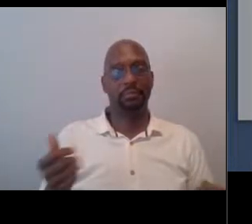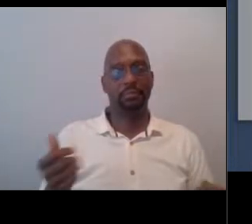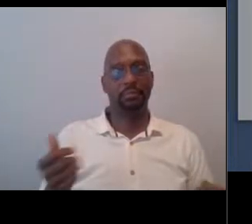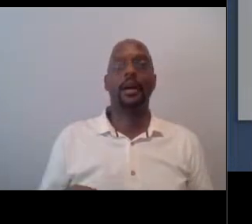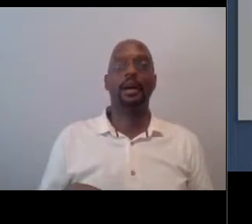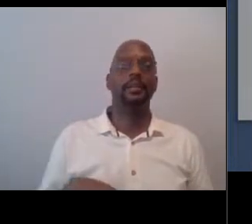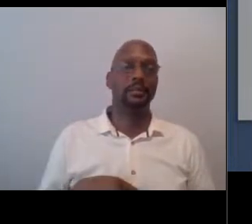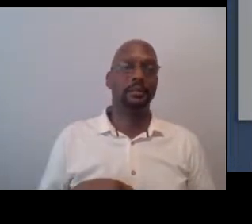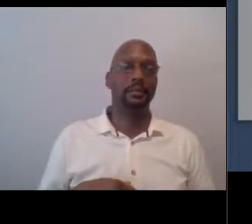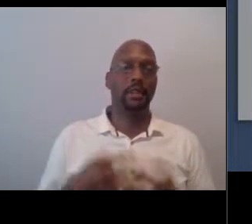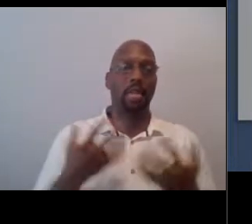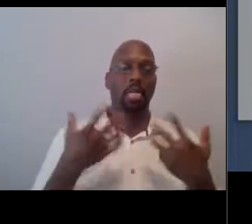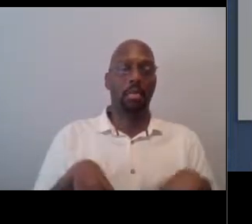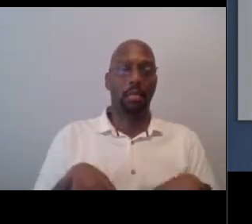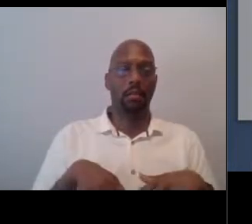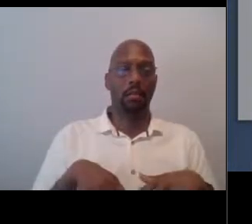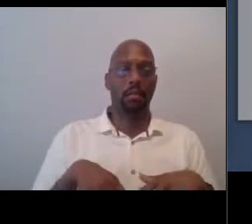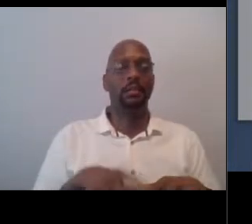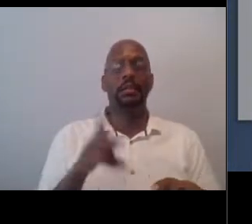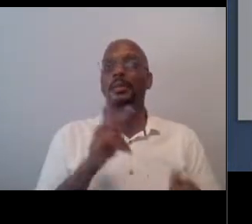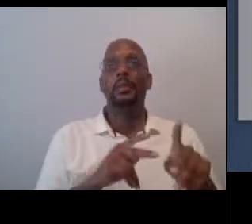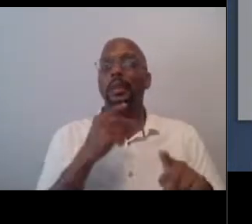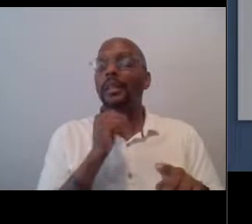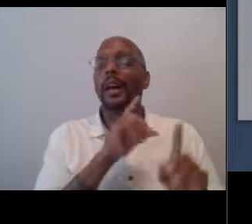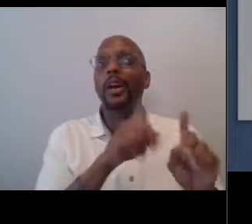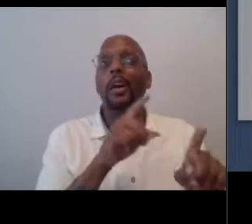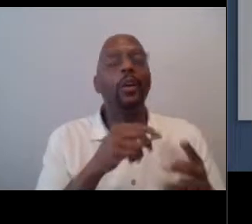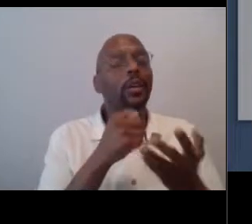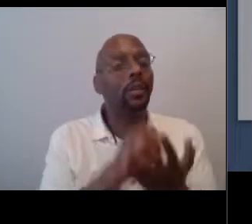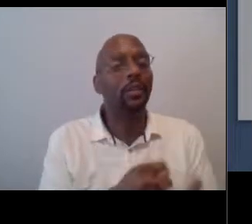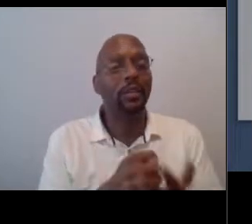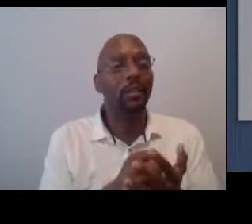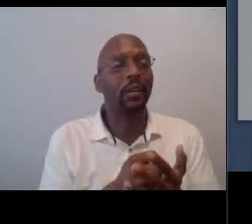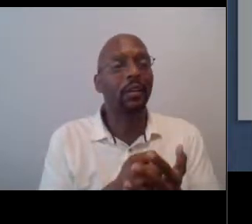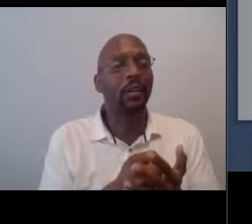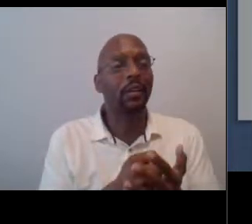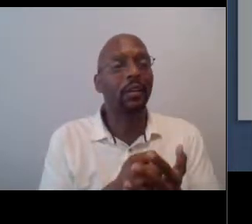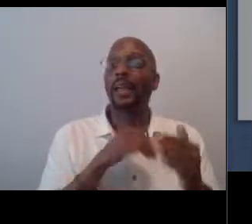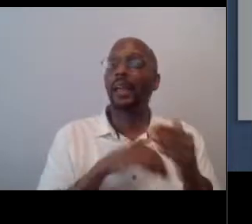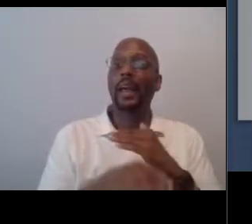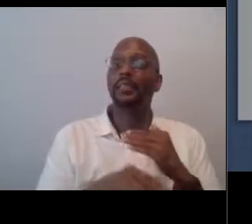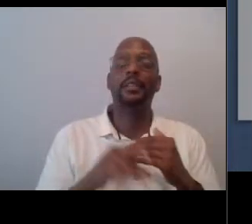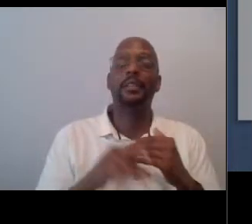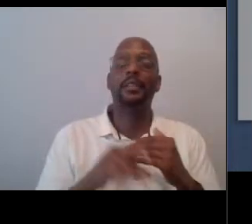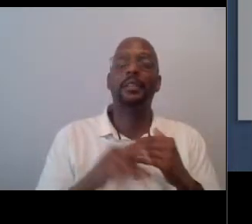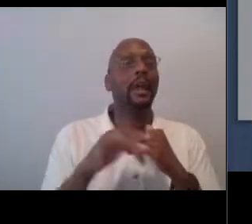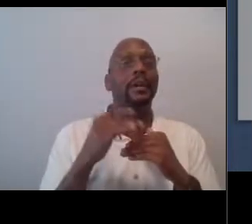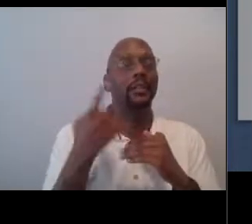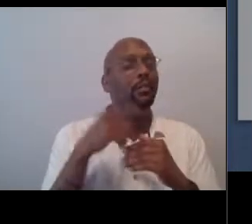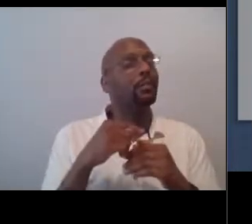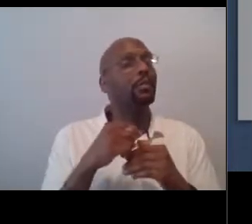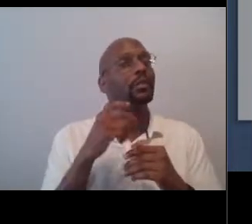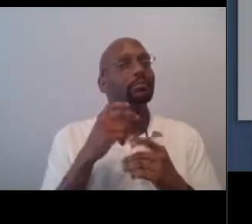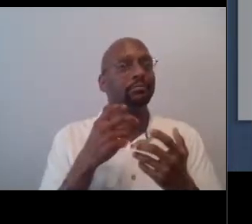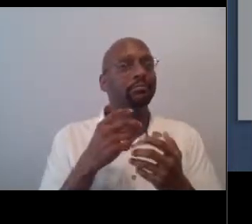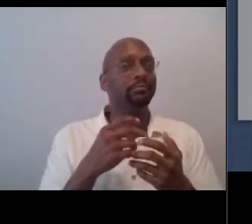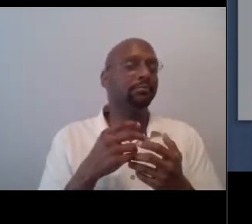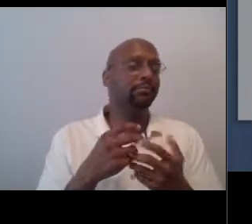us that they're not going to physical therapy. They're not, because it's not accessible by transit. Yeah. But as the economy is